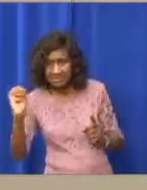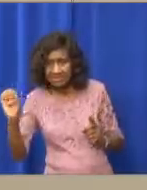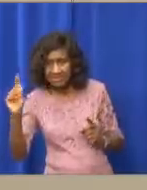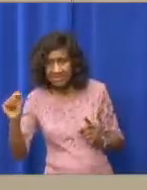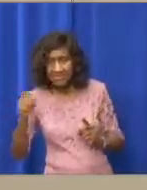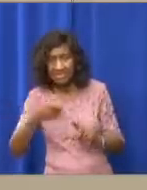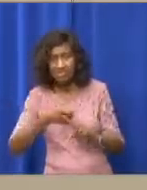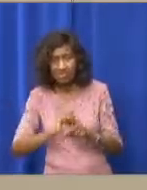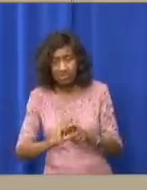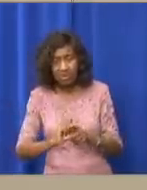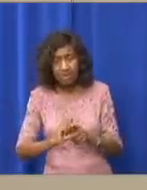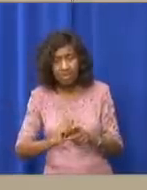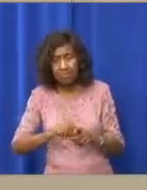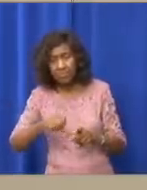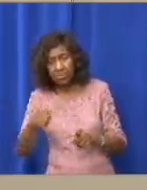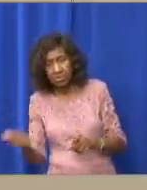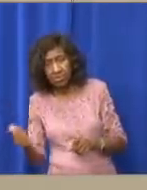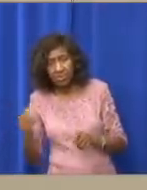And